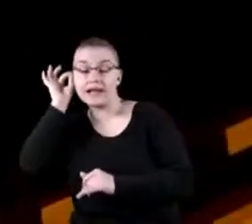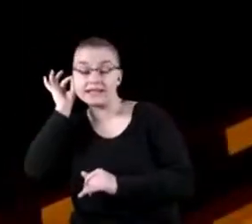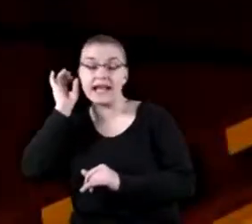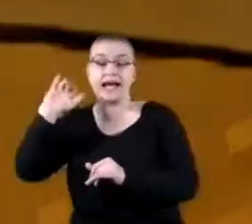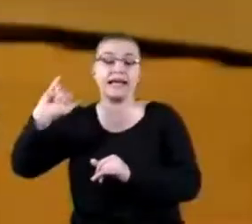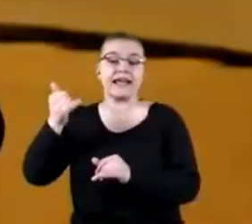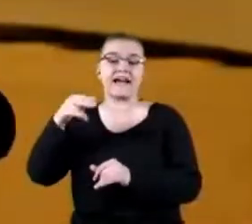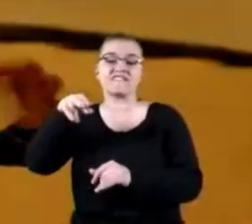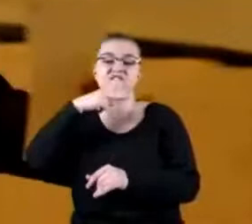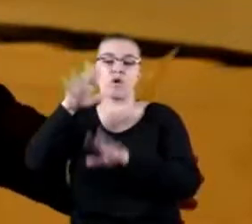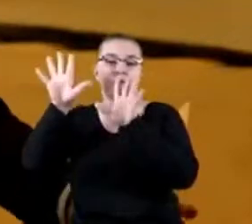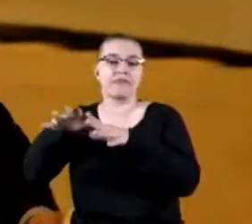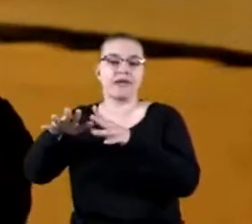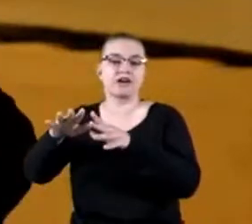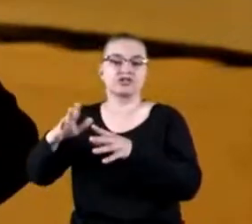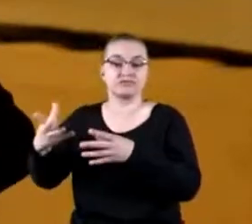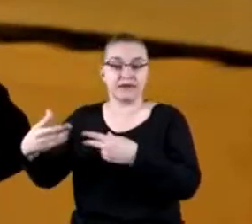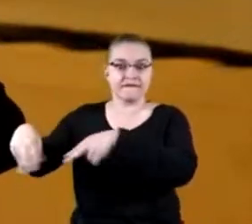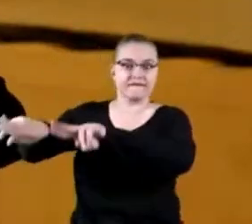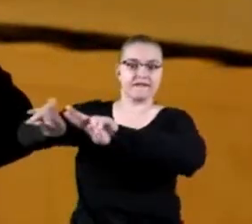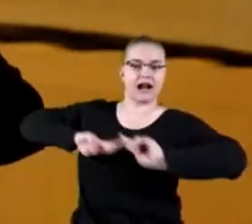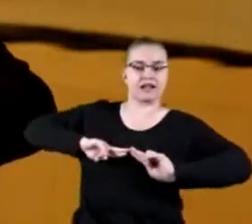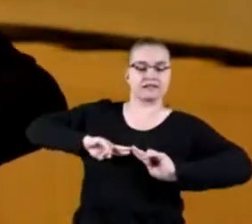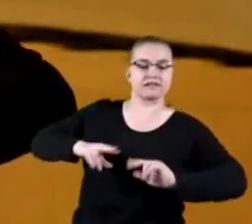made exploratory